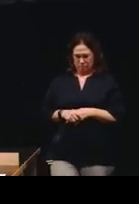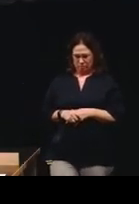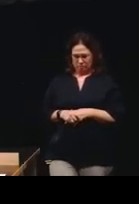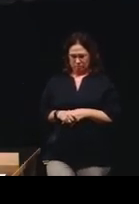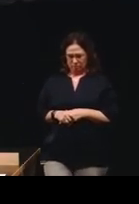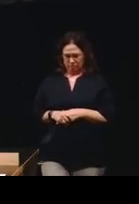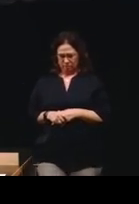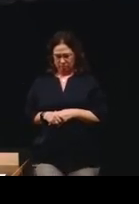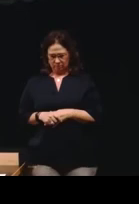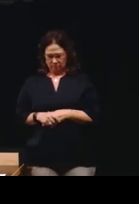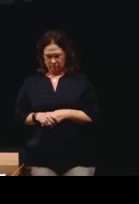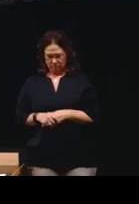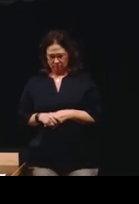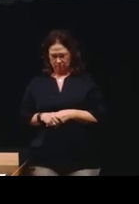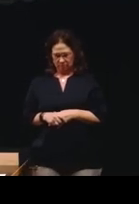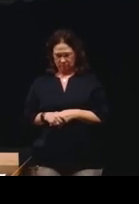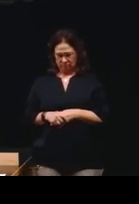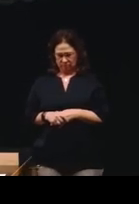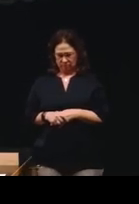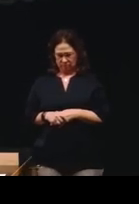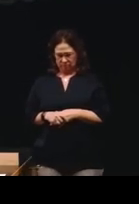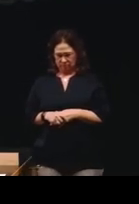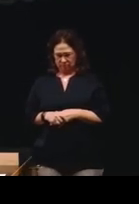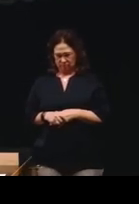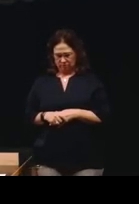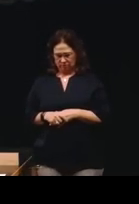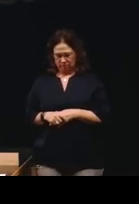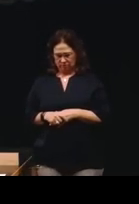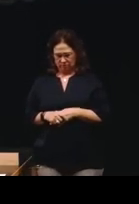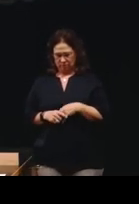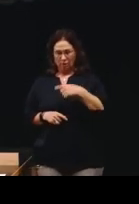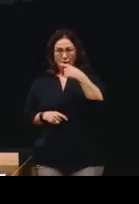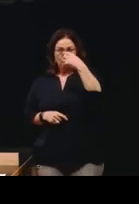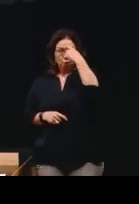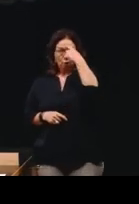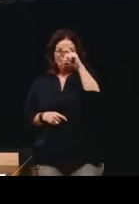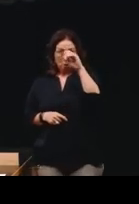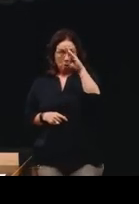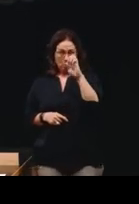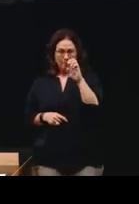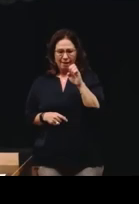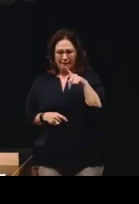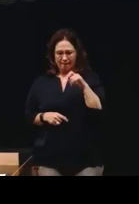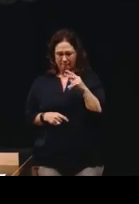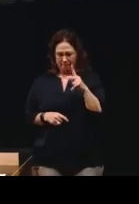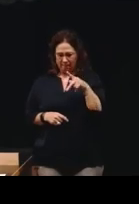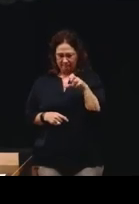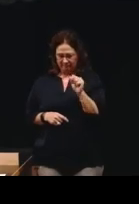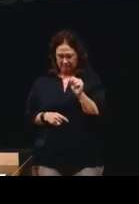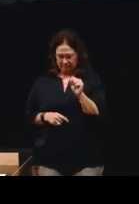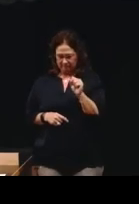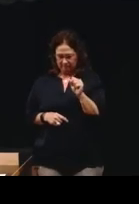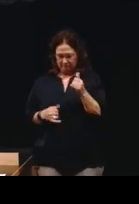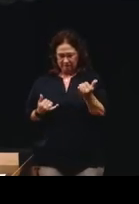definitely going to come again. So initially, these bicycle movements may make you wonder about frontal lobe epilepsy. But now there's a stuttering course. There's